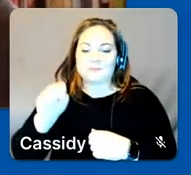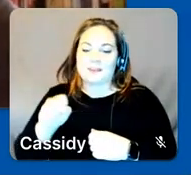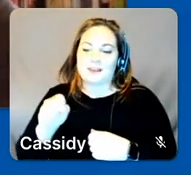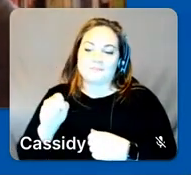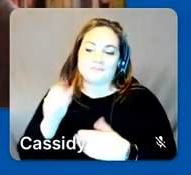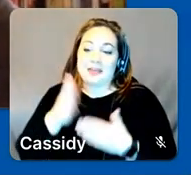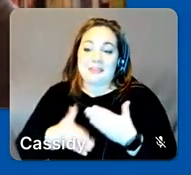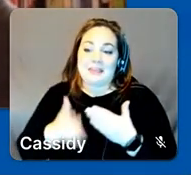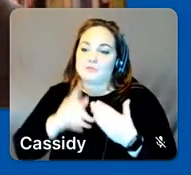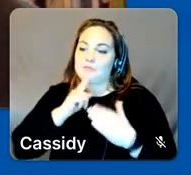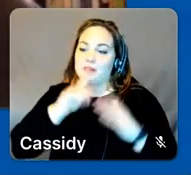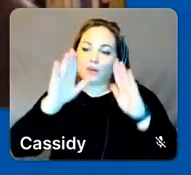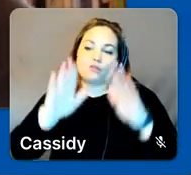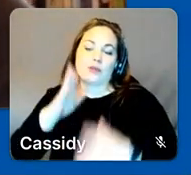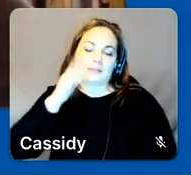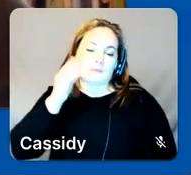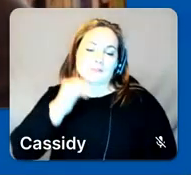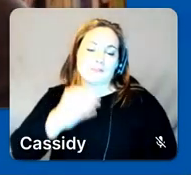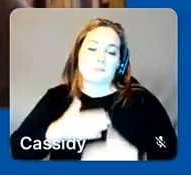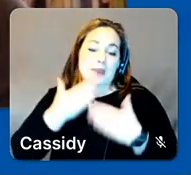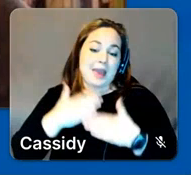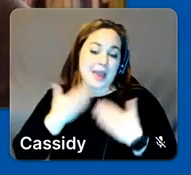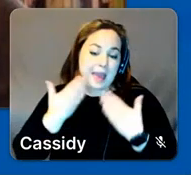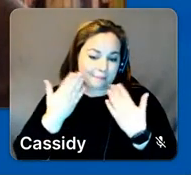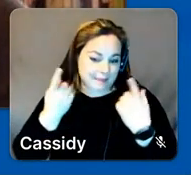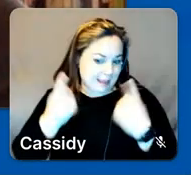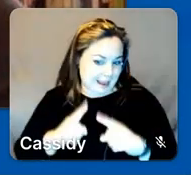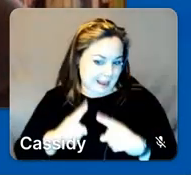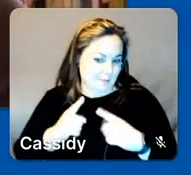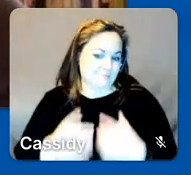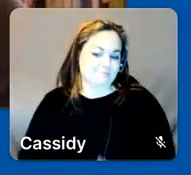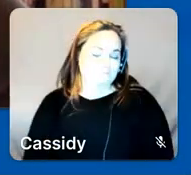It was a really great experience, and I'm so glad that it turned out the way it did.